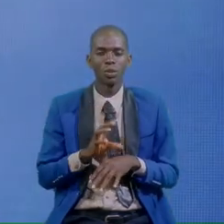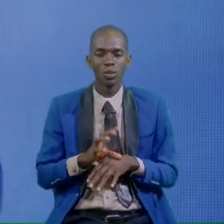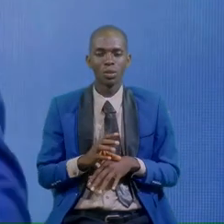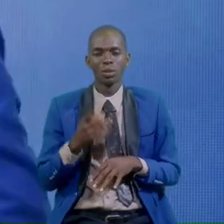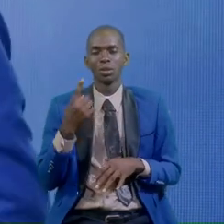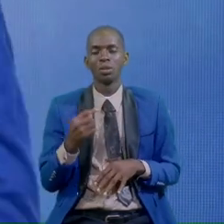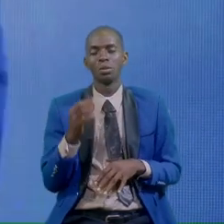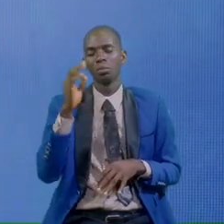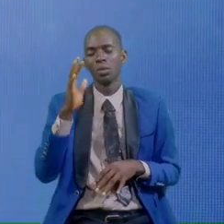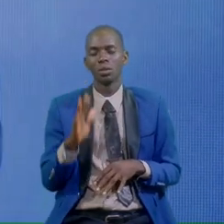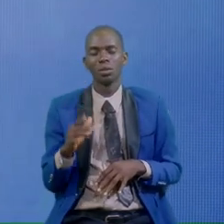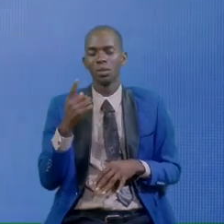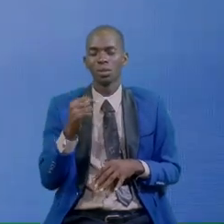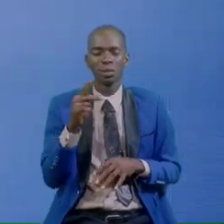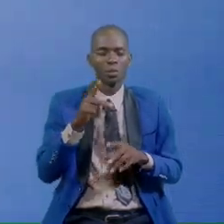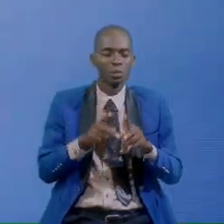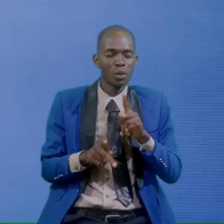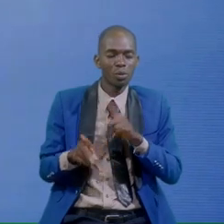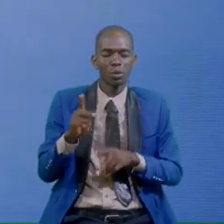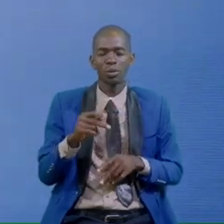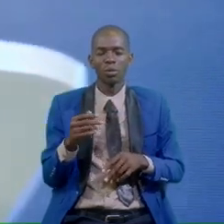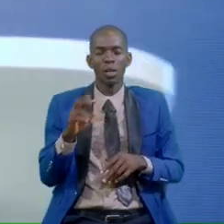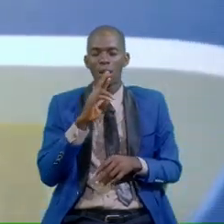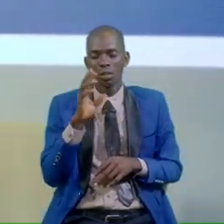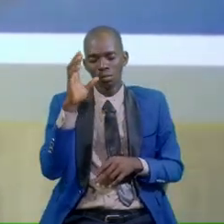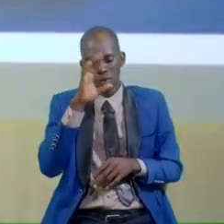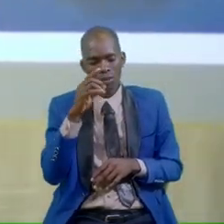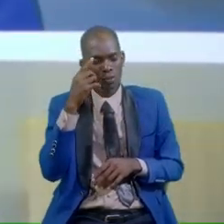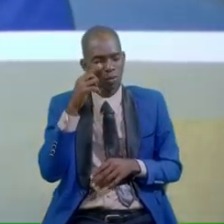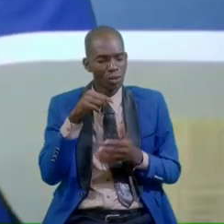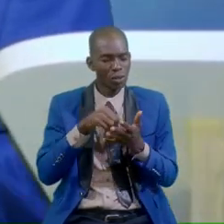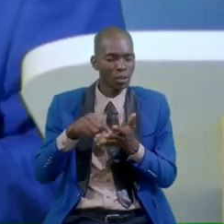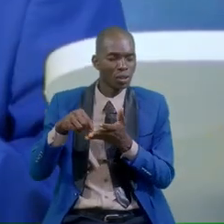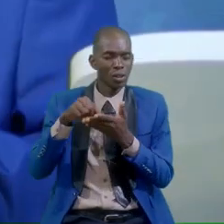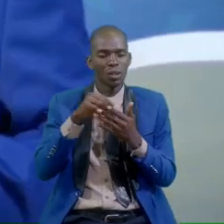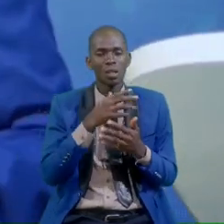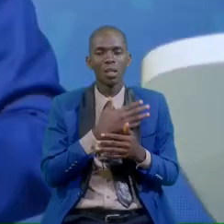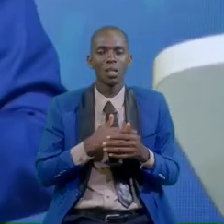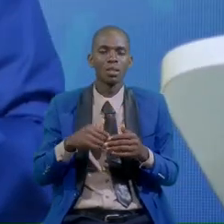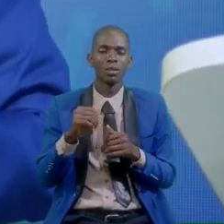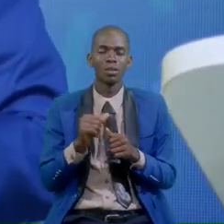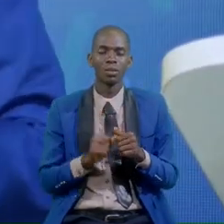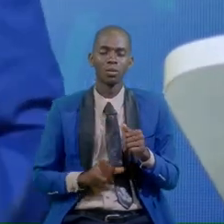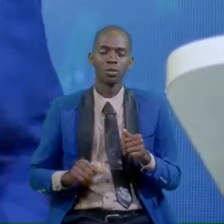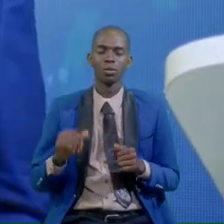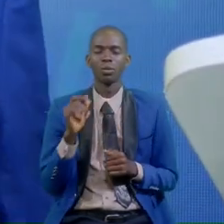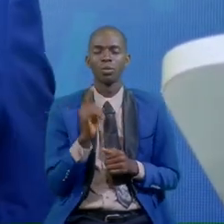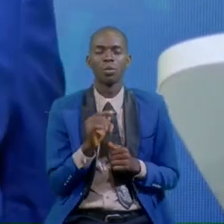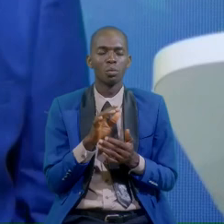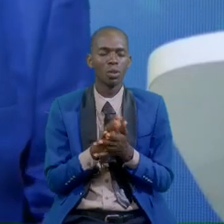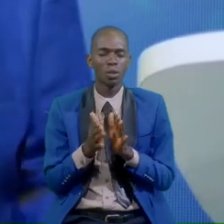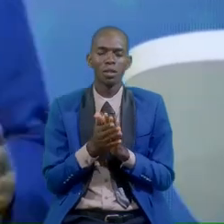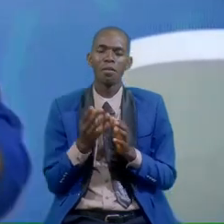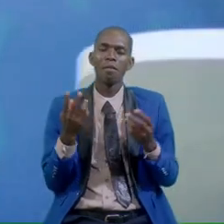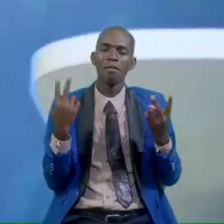the people, they're seeking after this and that, and then we'll become vain seekers. Let me ask